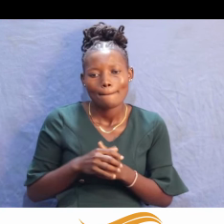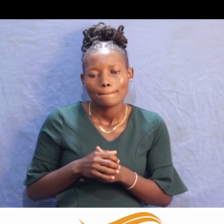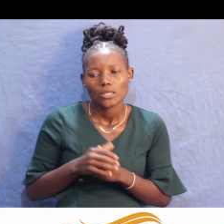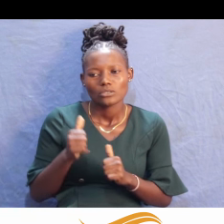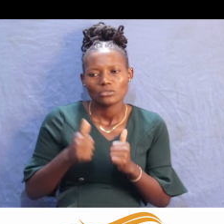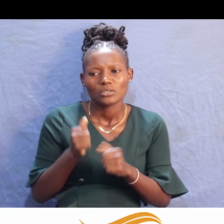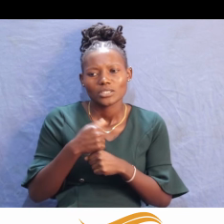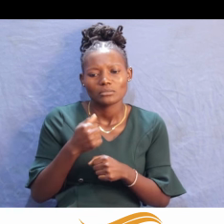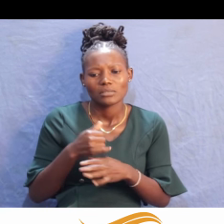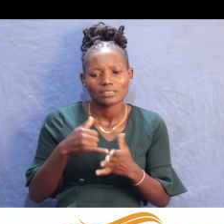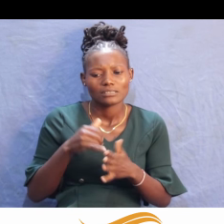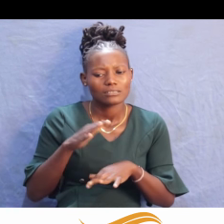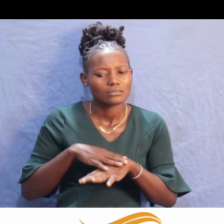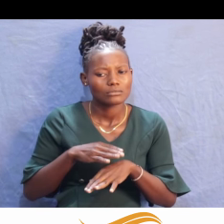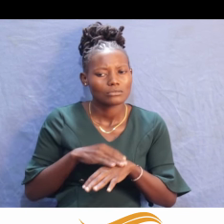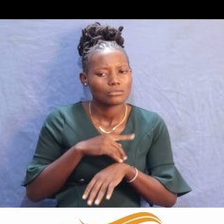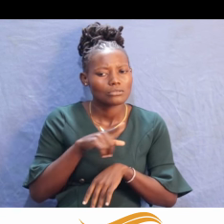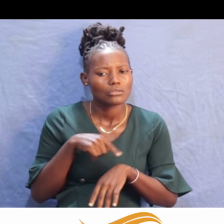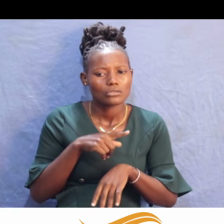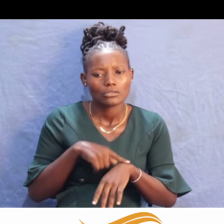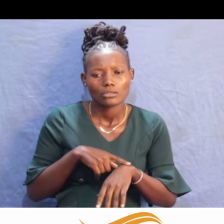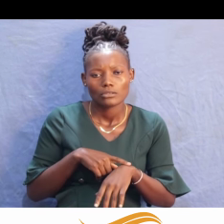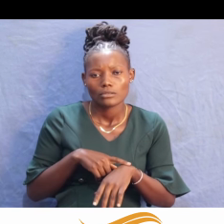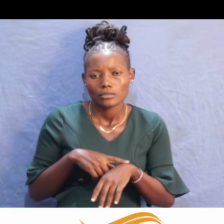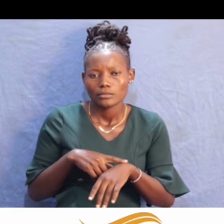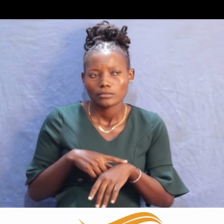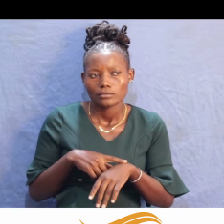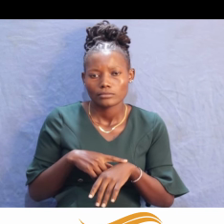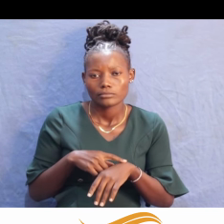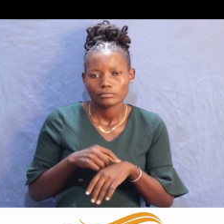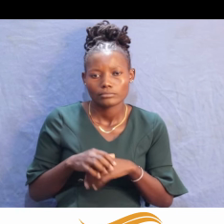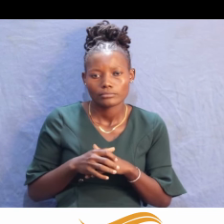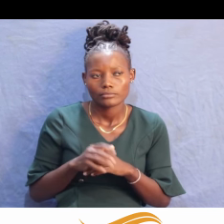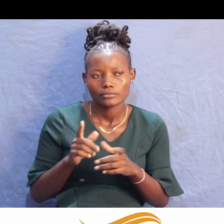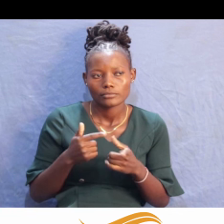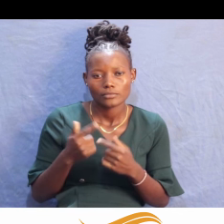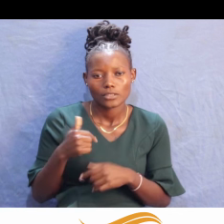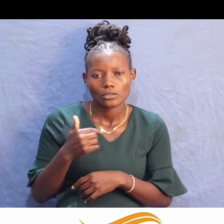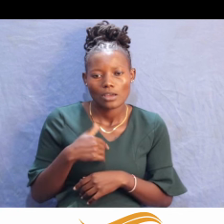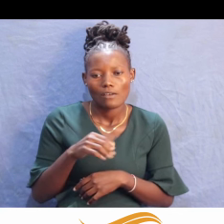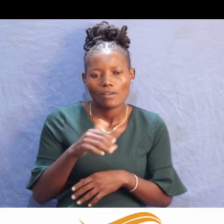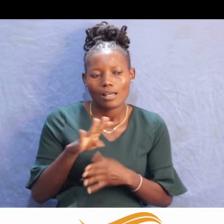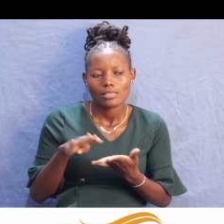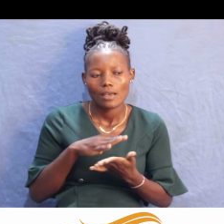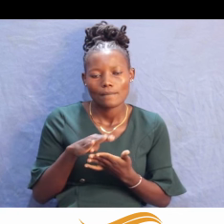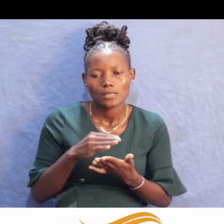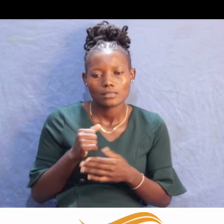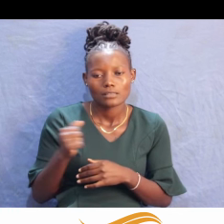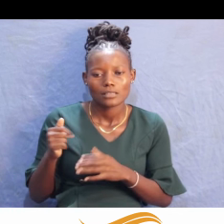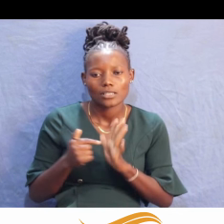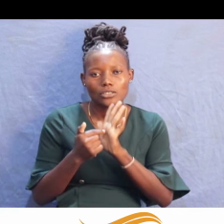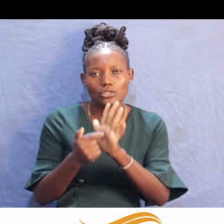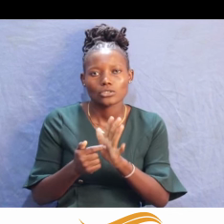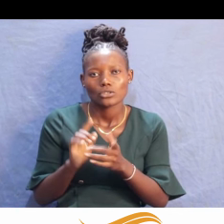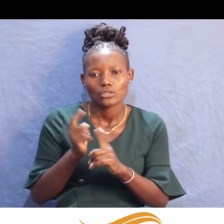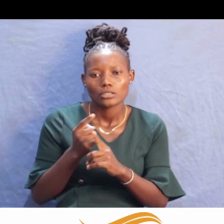good when they're aerobically fit. And this busy slide just shows you a whole bunch of reasons